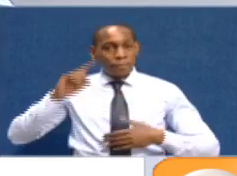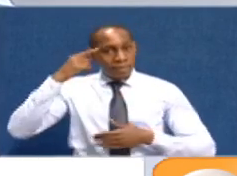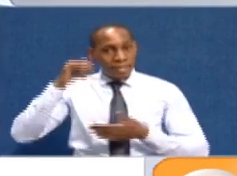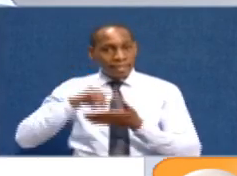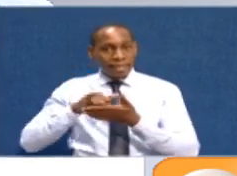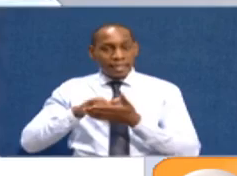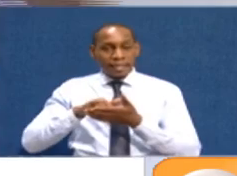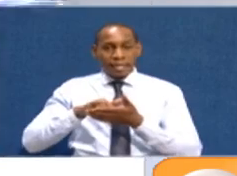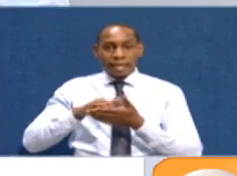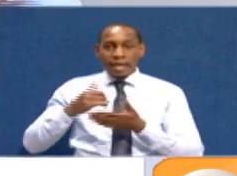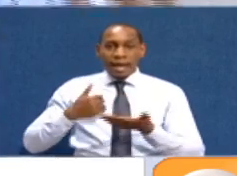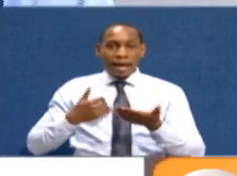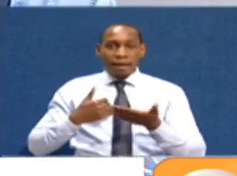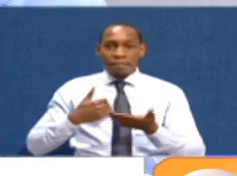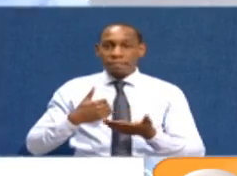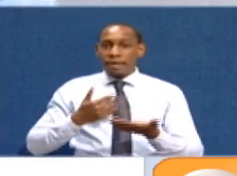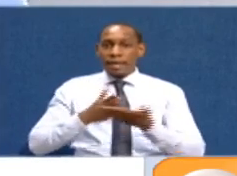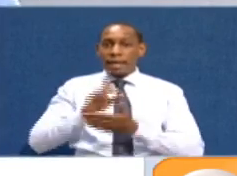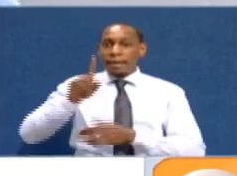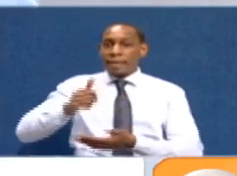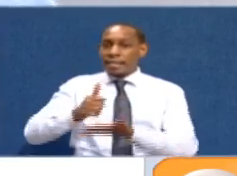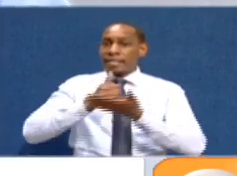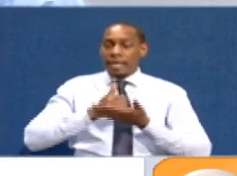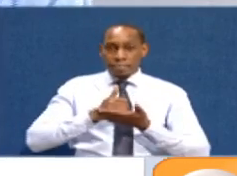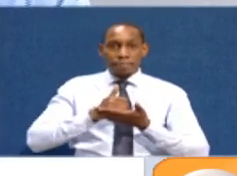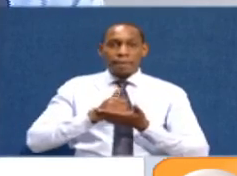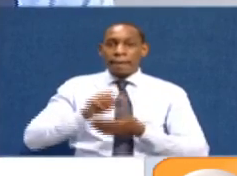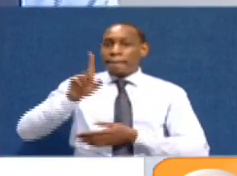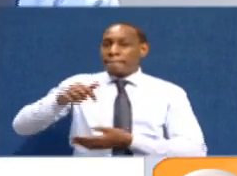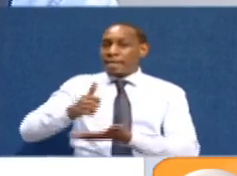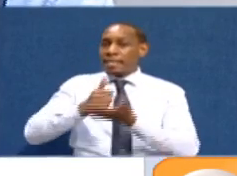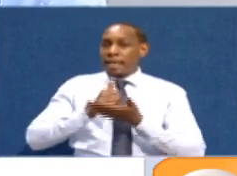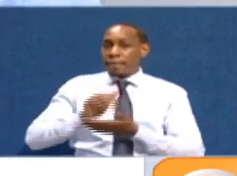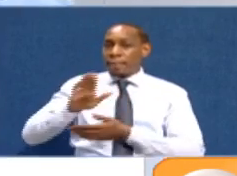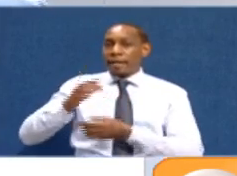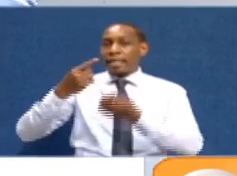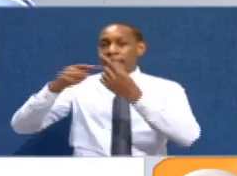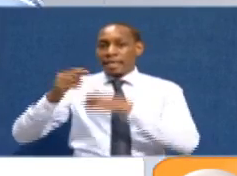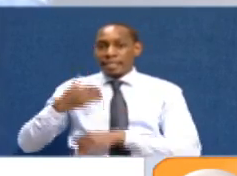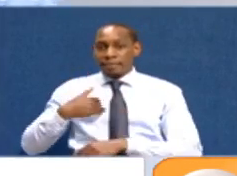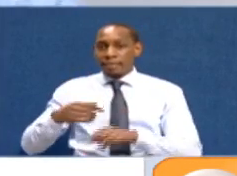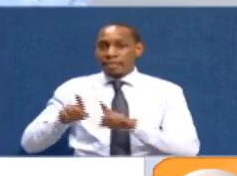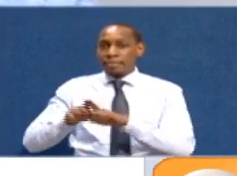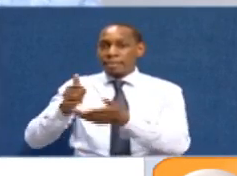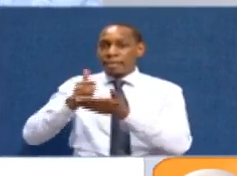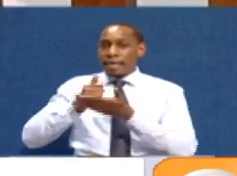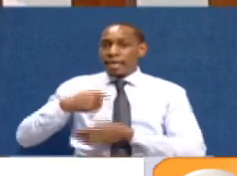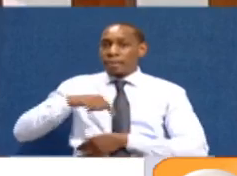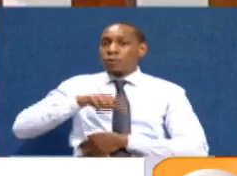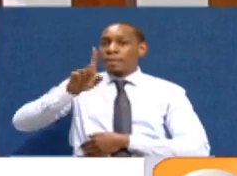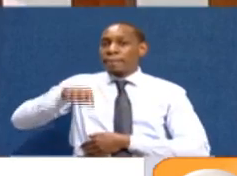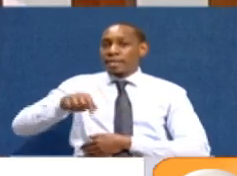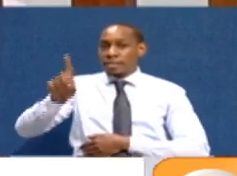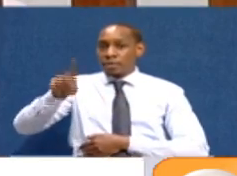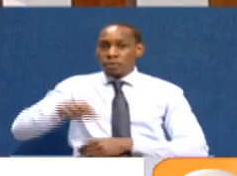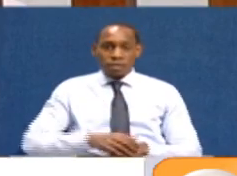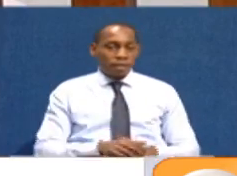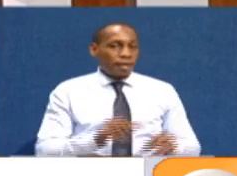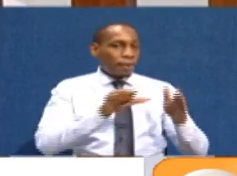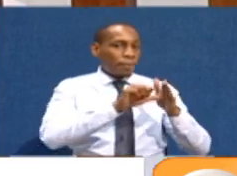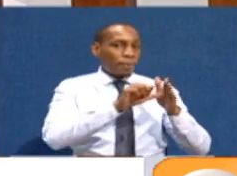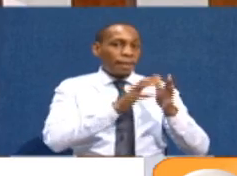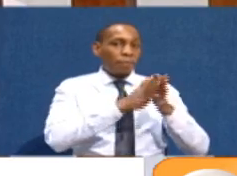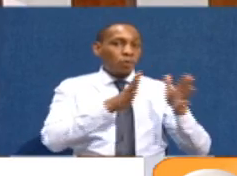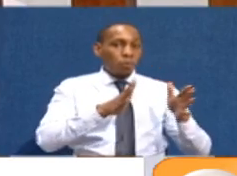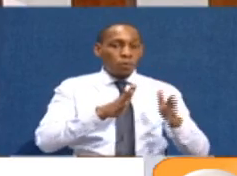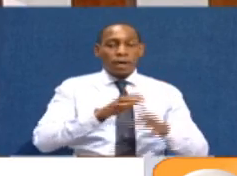you are entitled to help them? You know how people are, have this self-entitlement. You made it. Yeah. Why don't you help us? Yeah, it's a big problem, yeah.